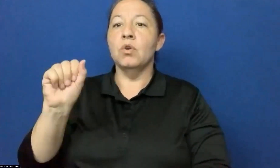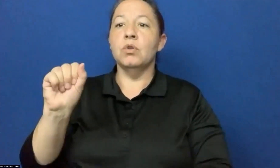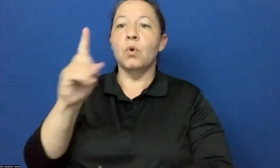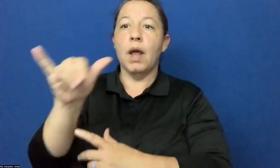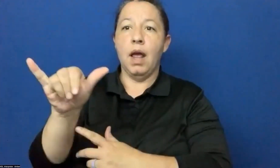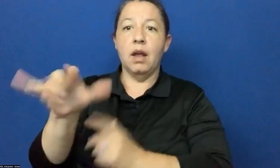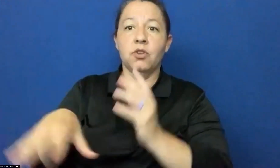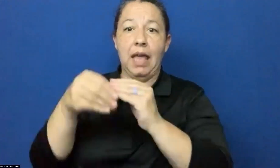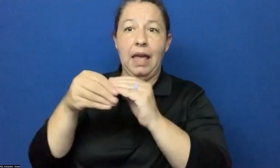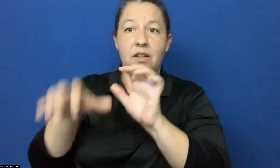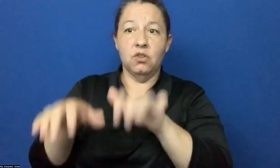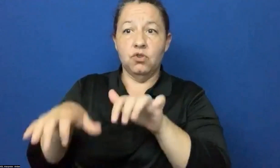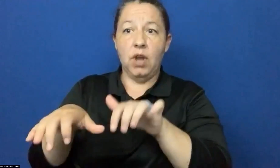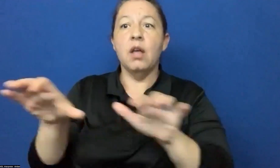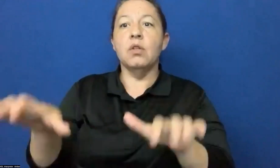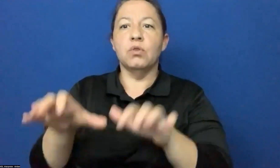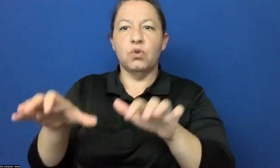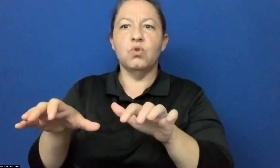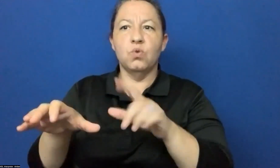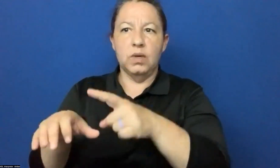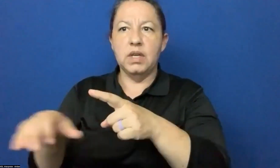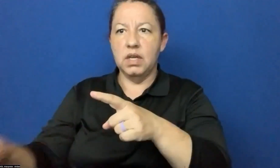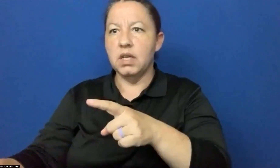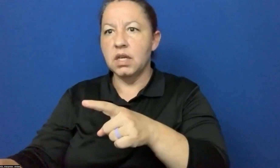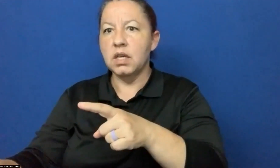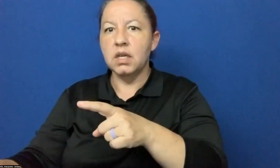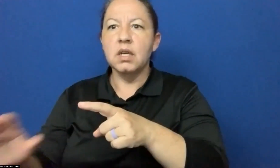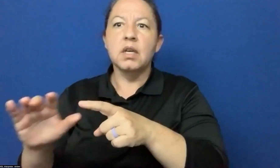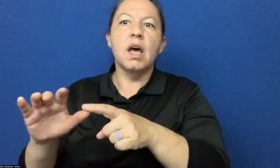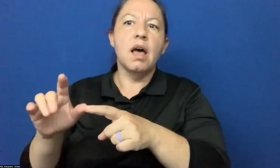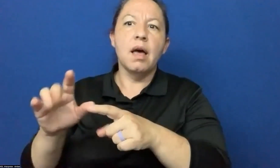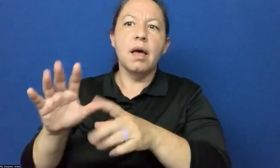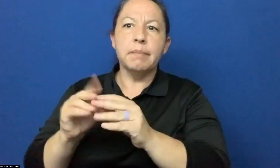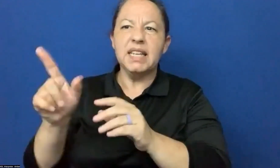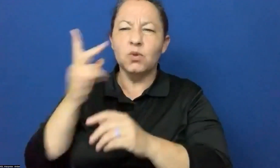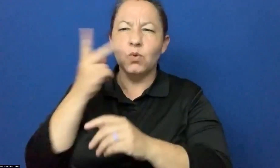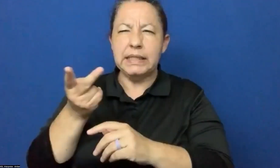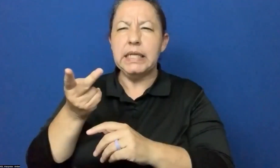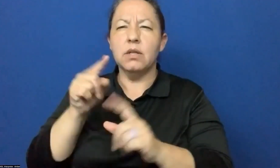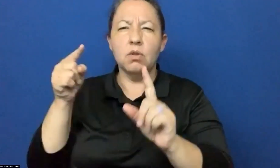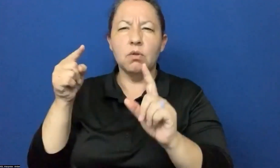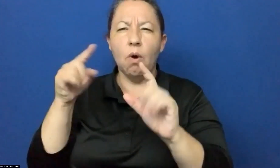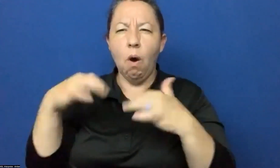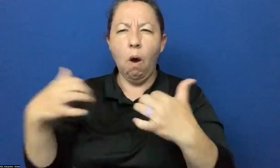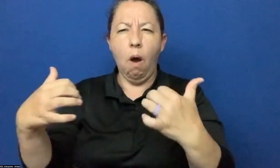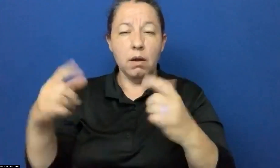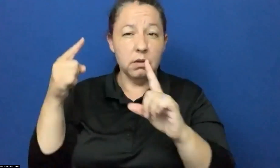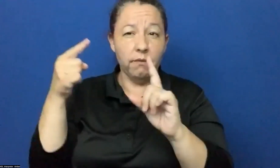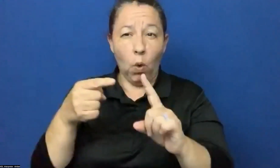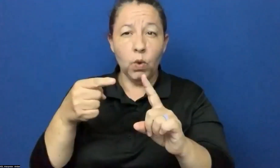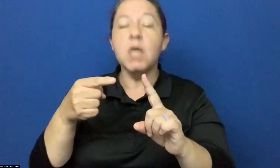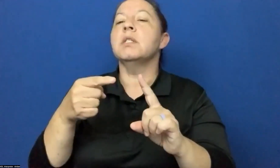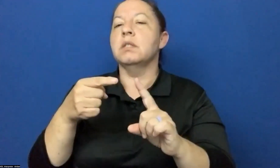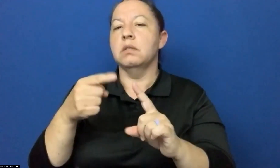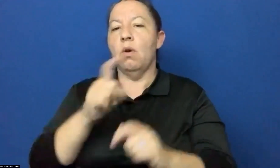SA for the Department of Justice, where the targeted audience is law enforcement. That's awesome. If anyone